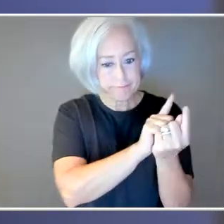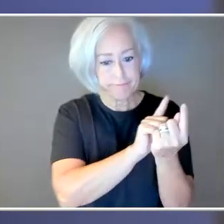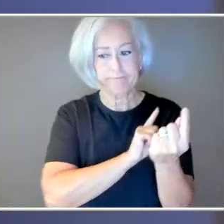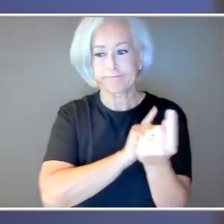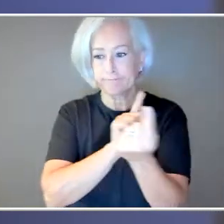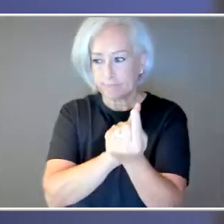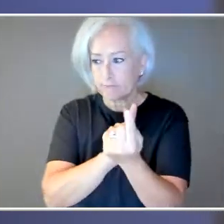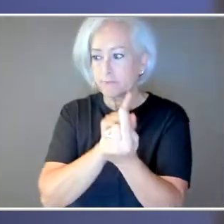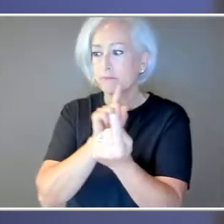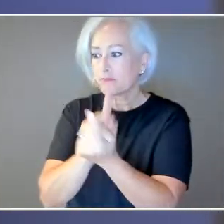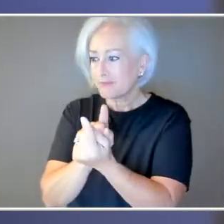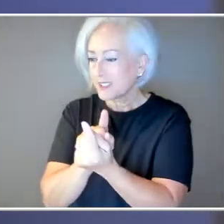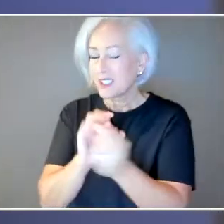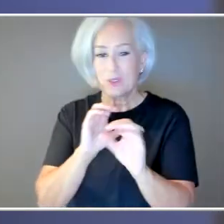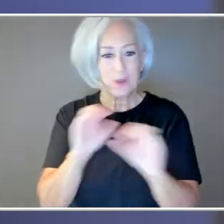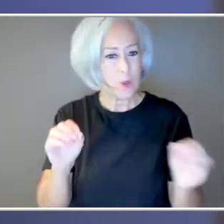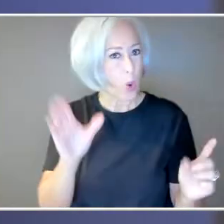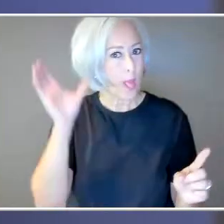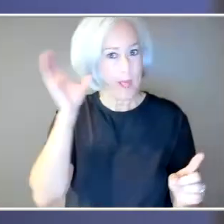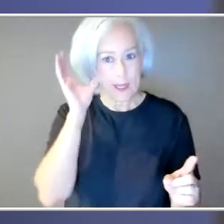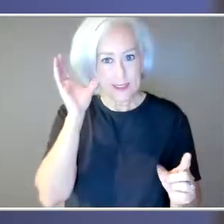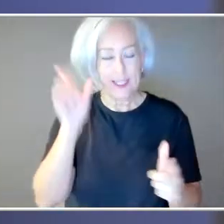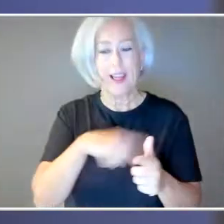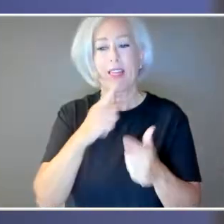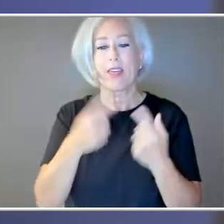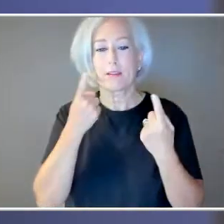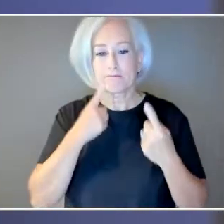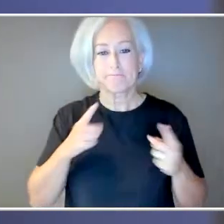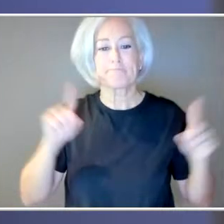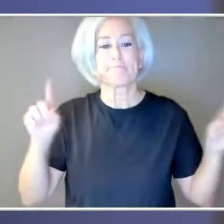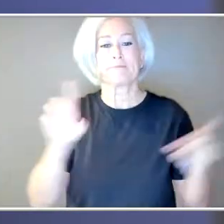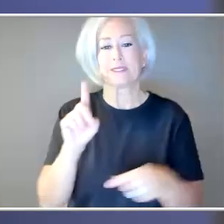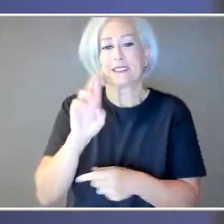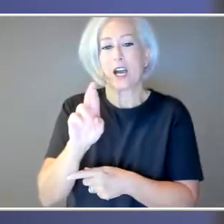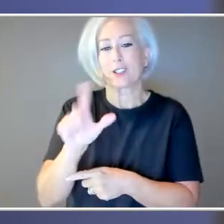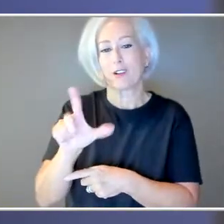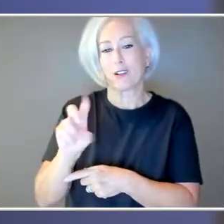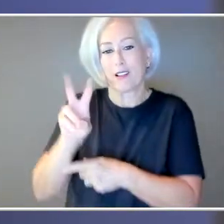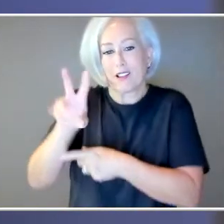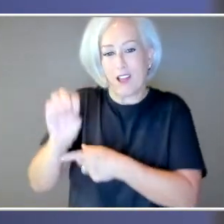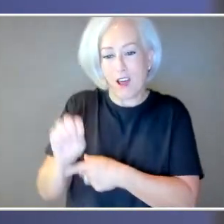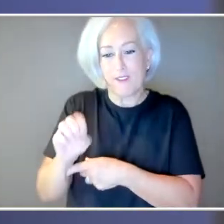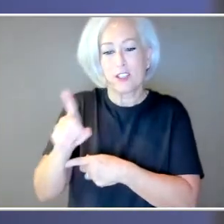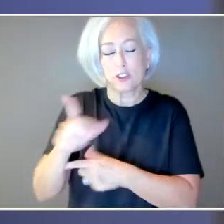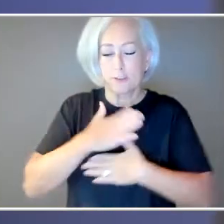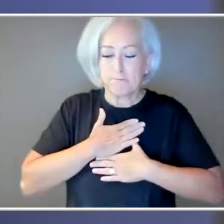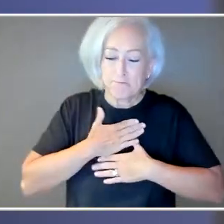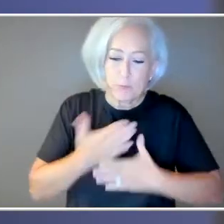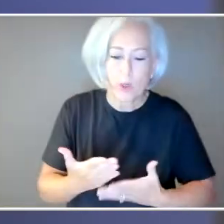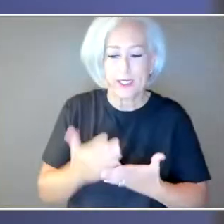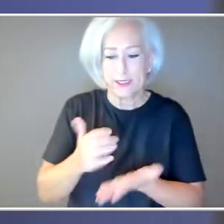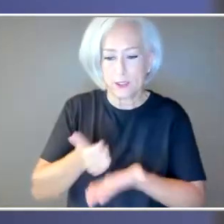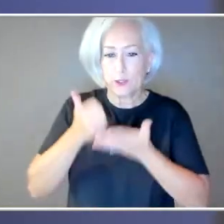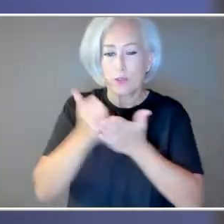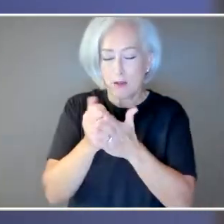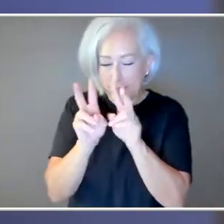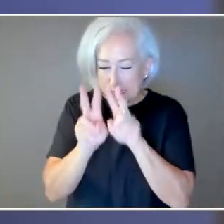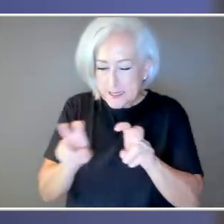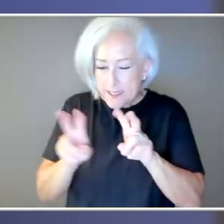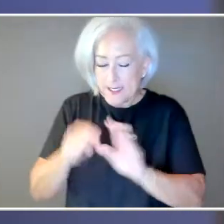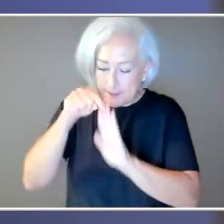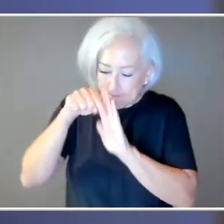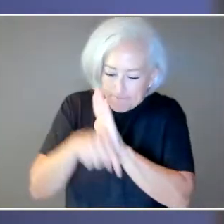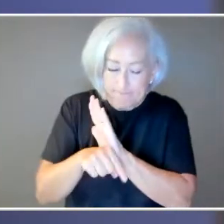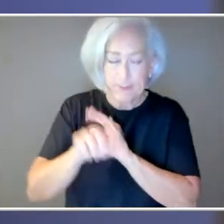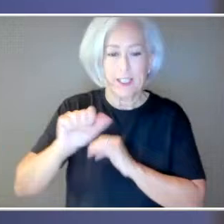that will go deeper with me into understanding alpha-gal. She's been